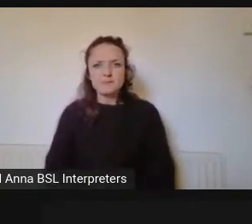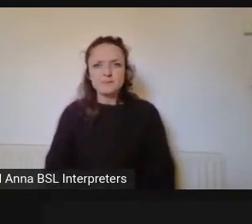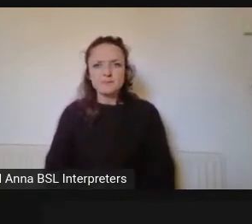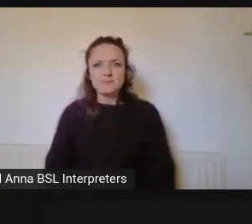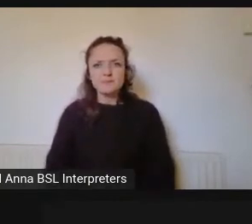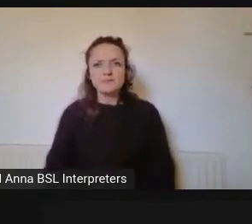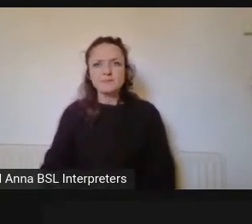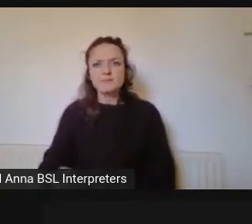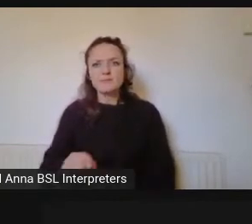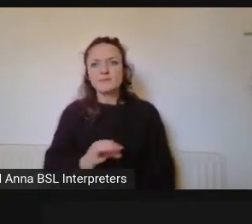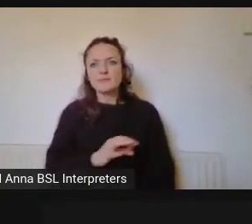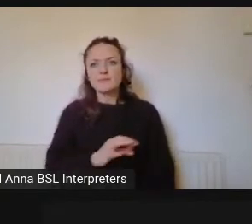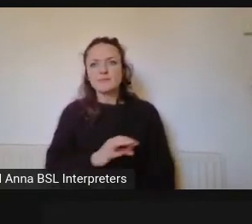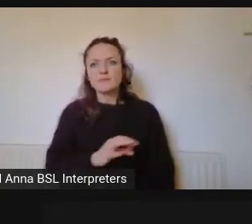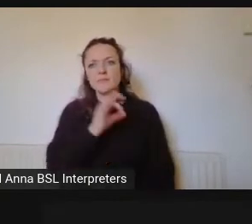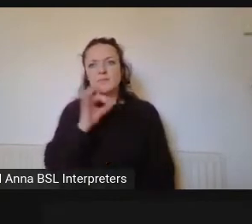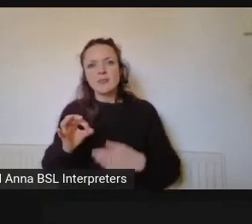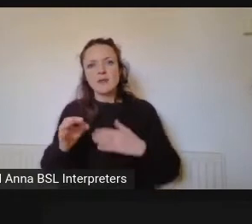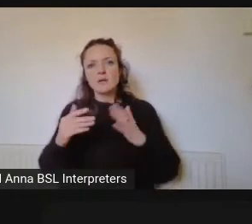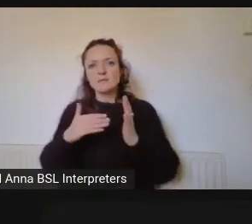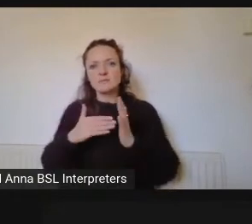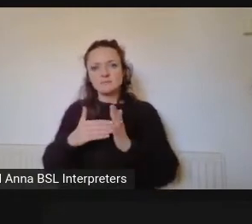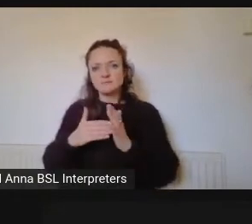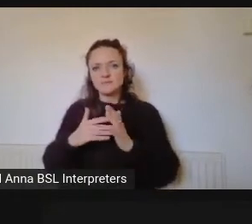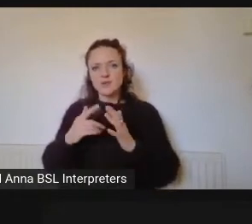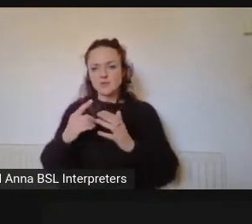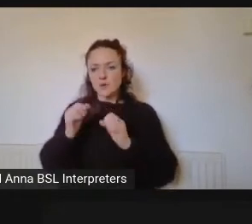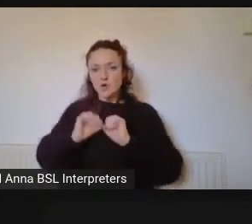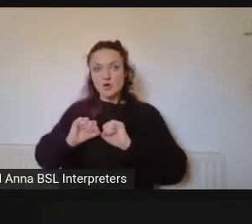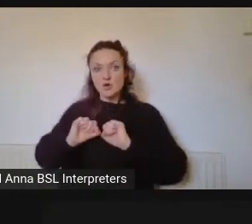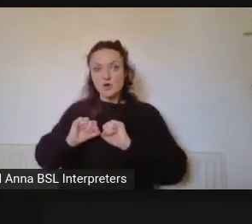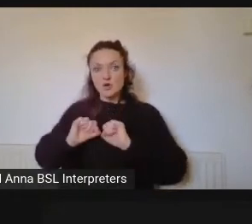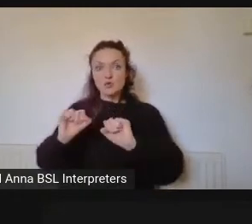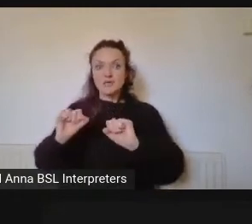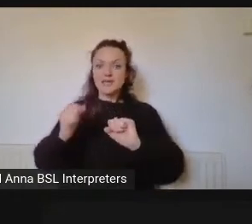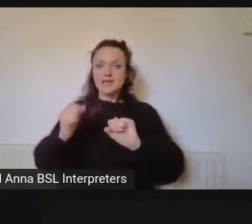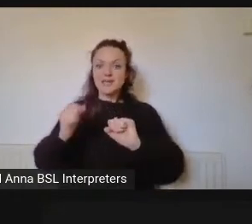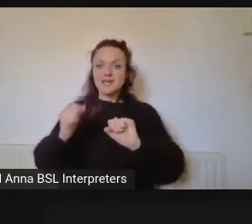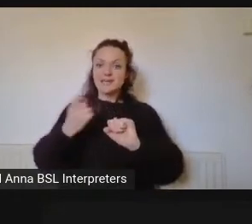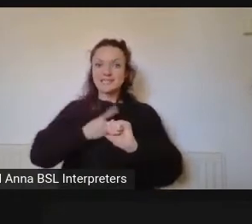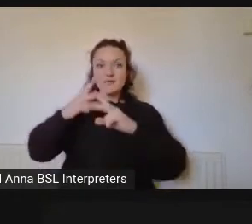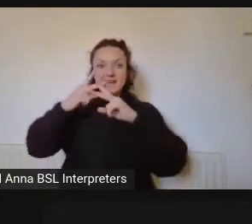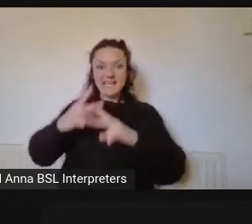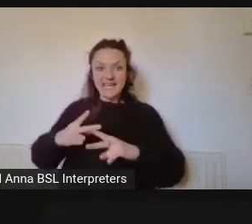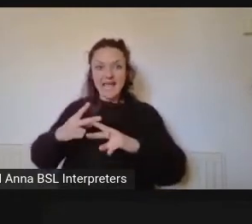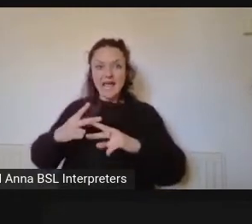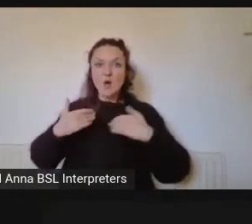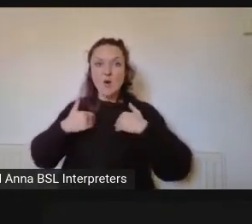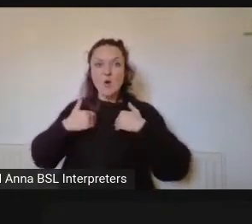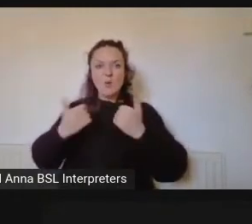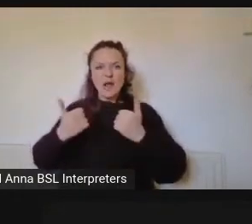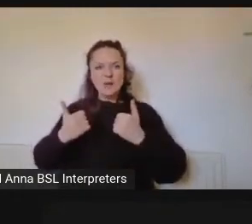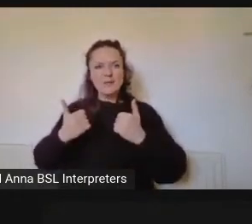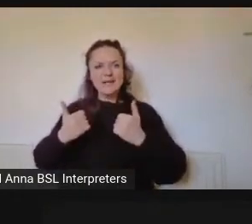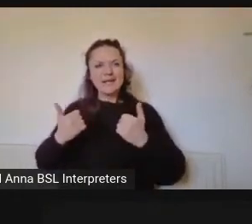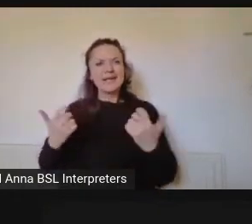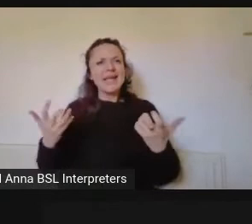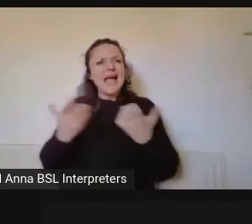preserve your own self-care and well-being while spending so much time with people who only care about profits above all